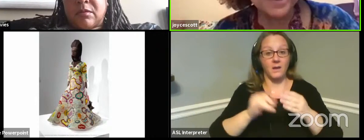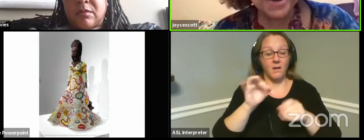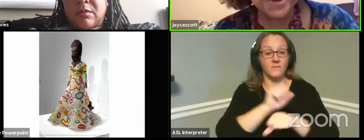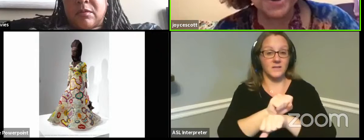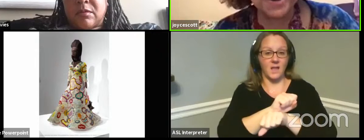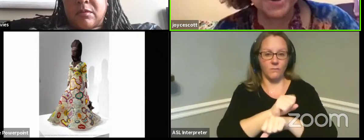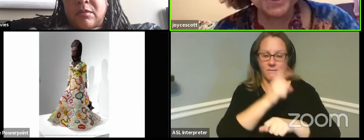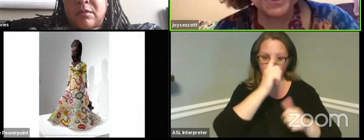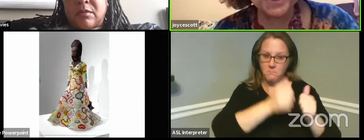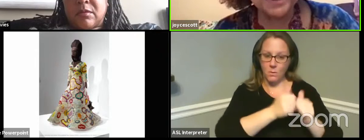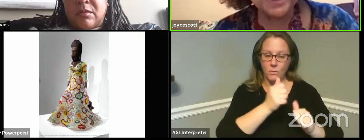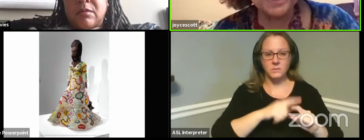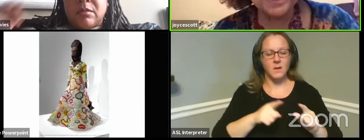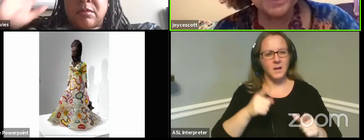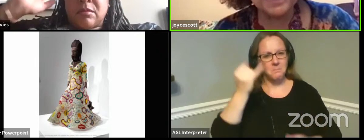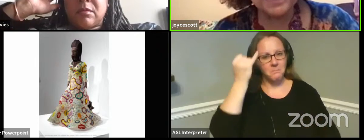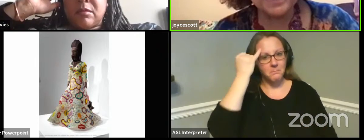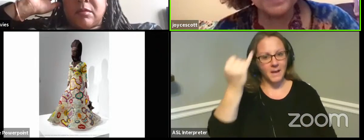he could have told.